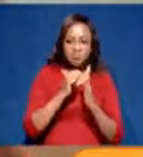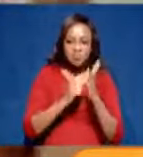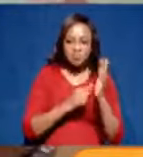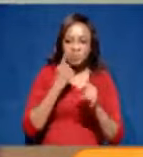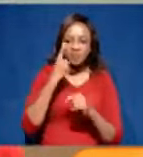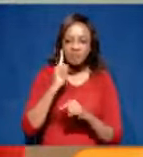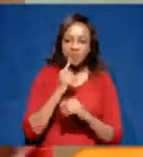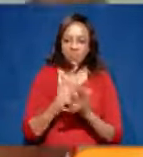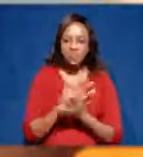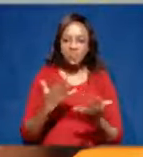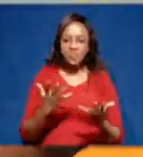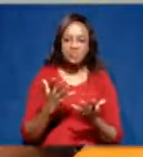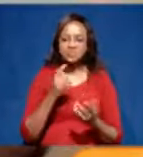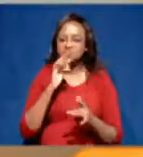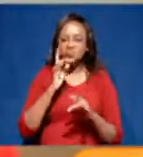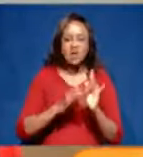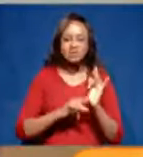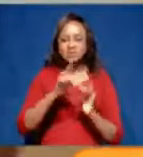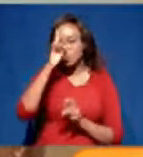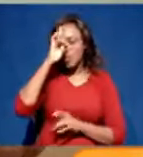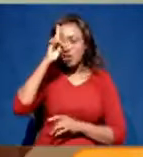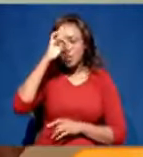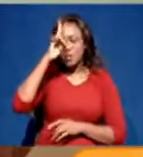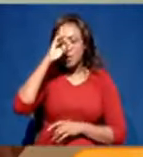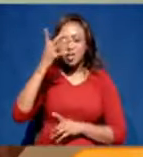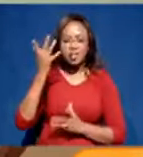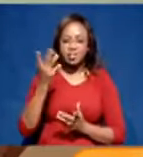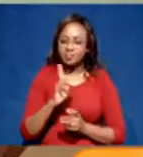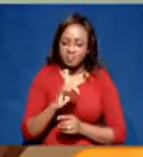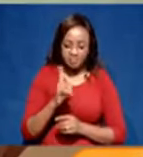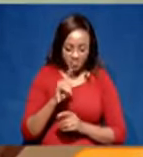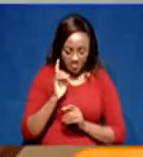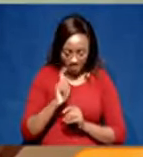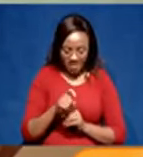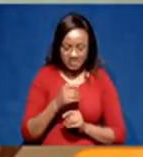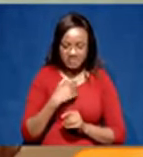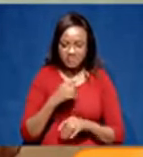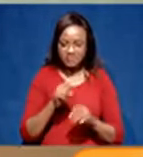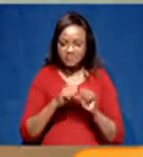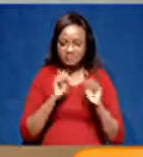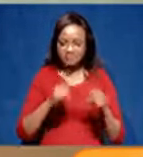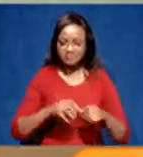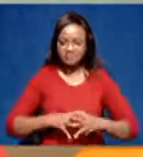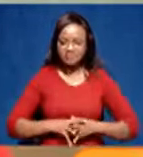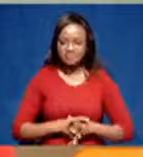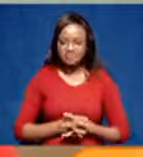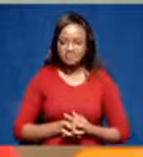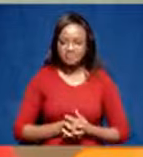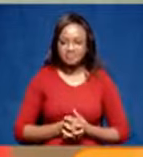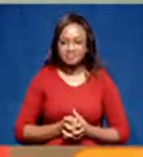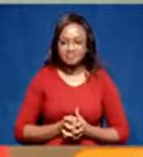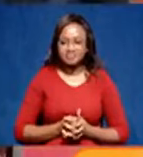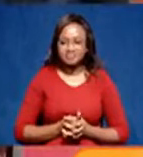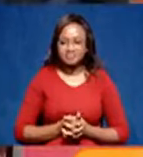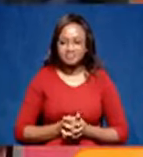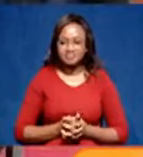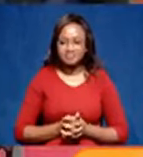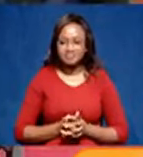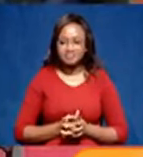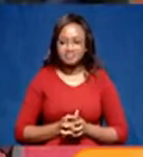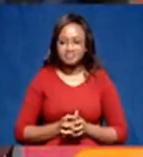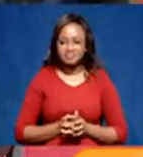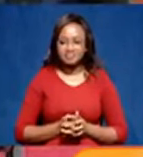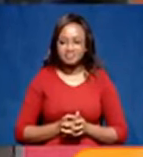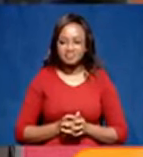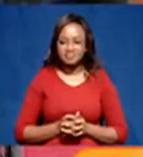buy from nowhere. It's not an abstract, you know. Okay. I'm no expert, but I thought you started from needs